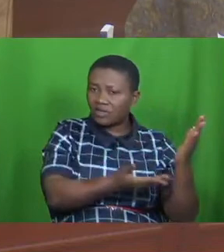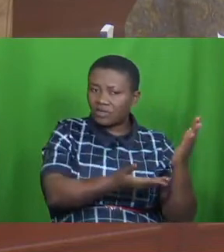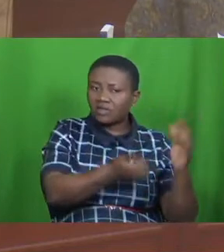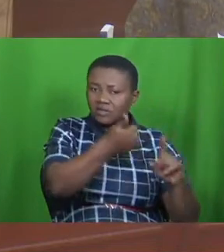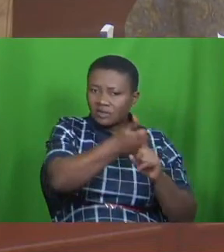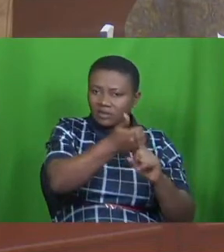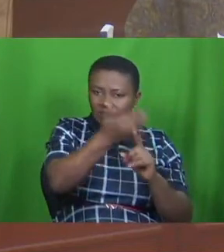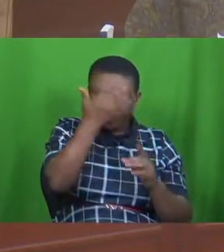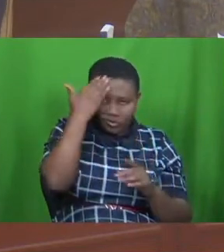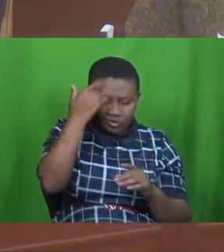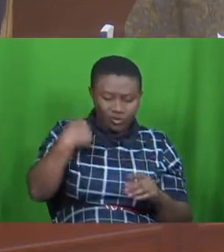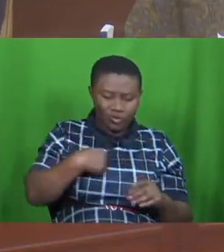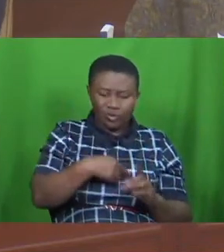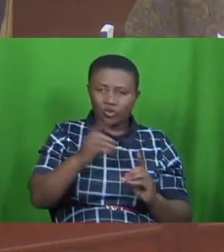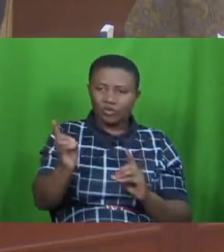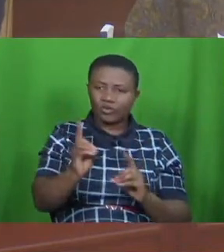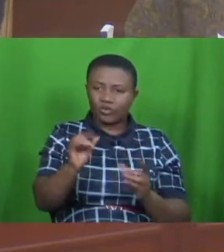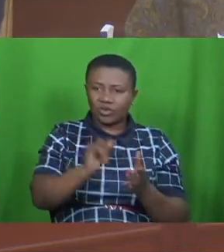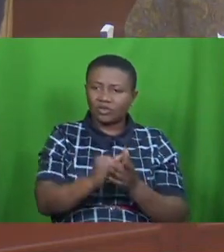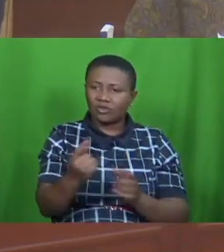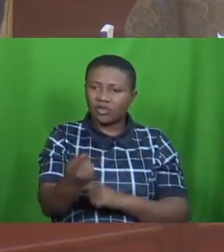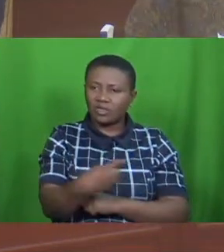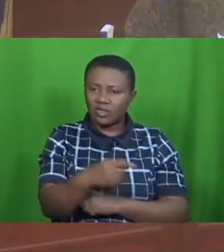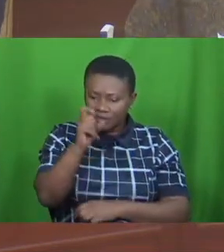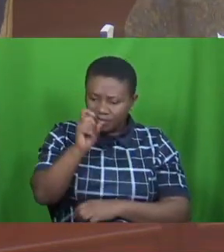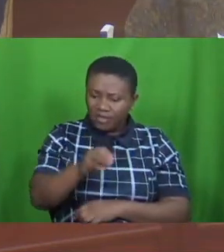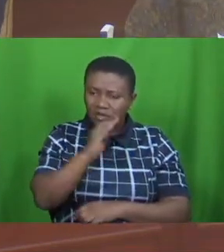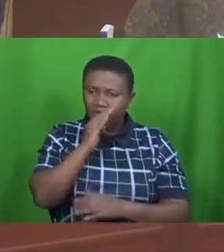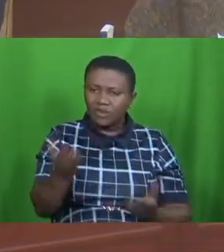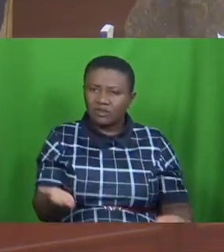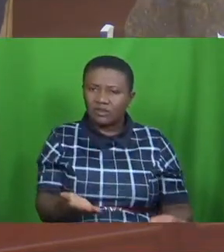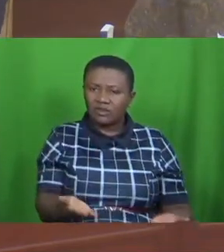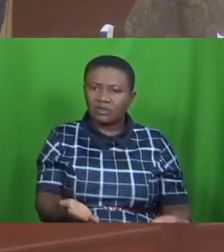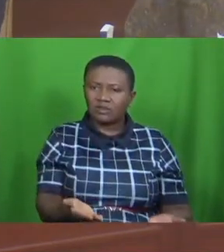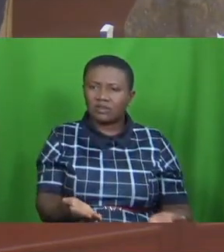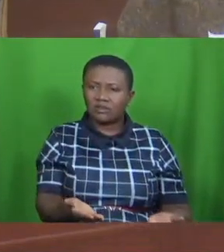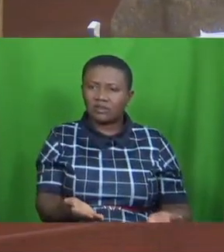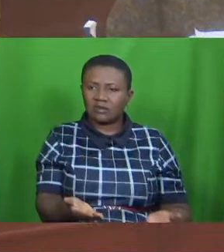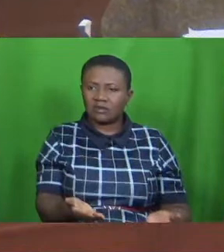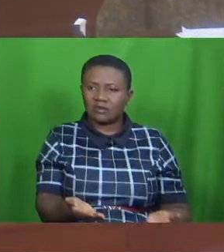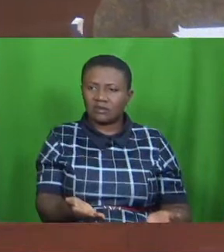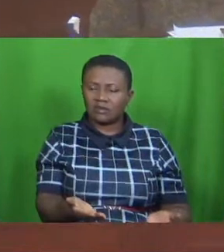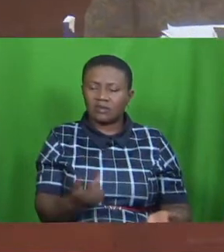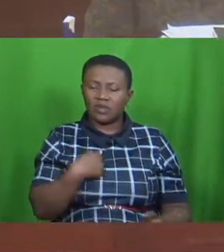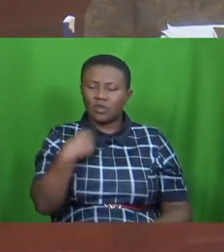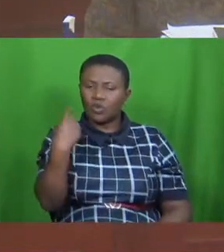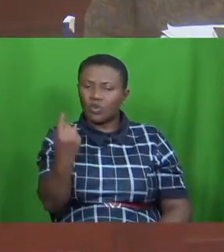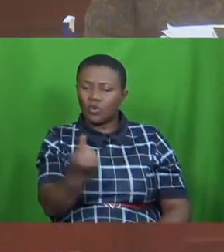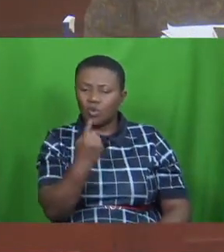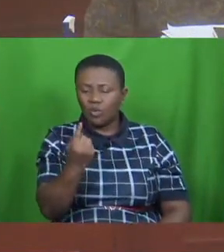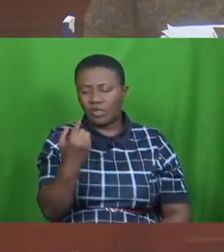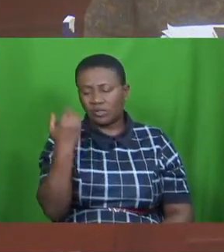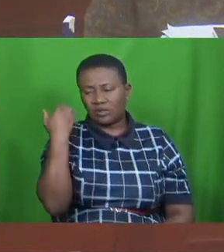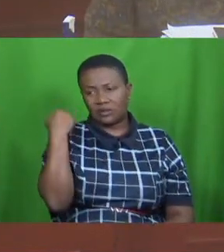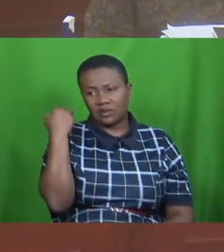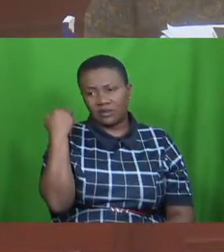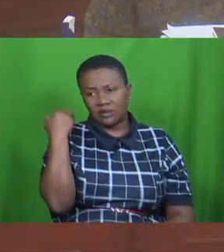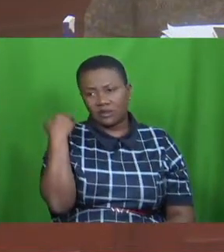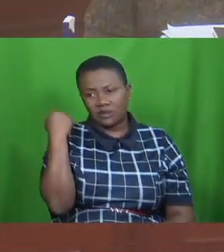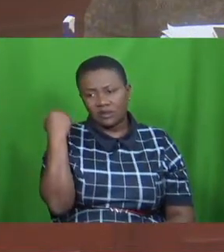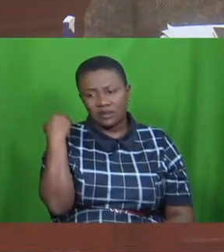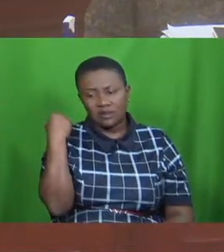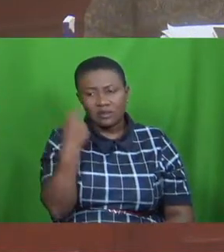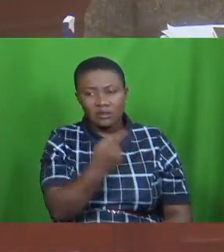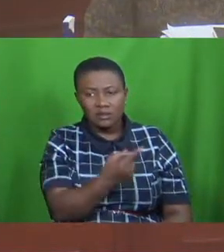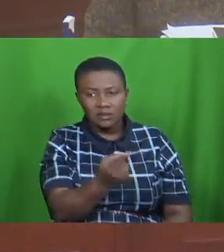today. He should be here. And it's something that I keep drawing your attention to these matters because in the